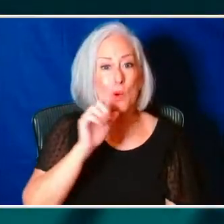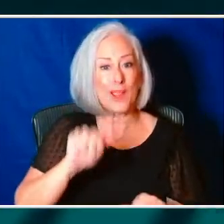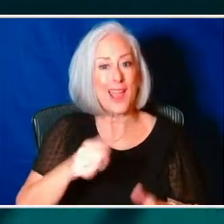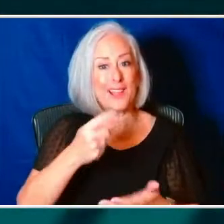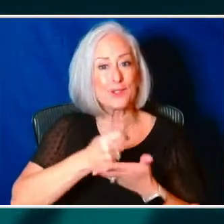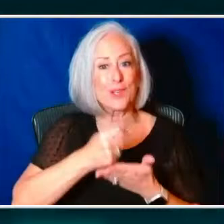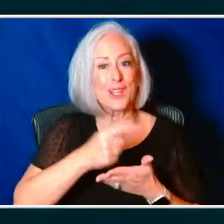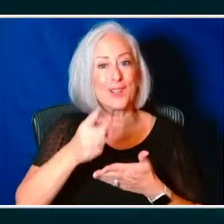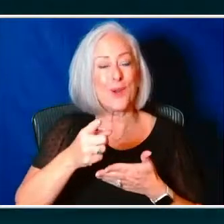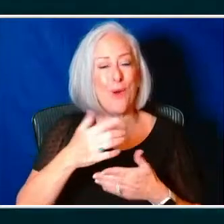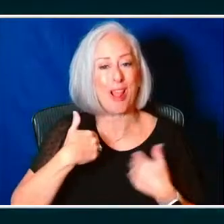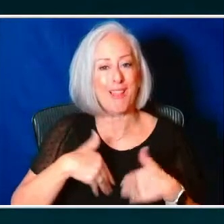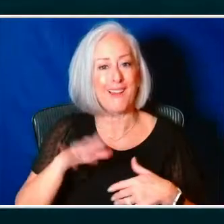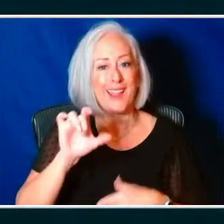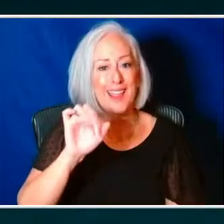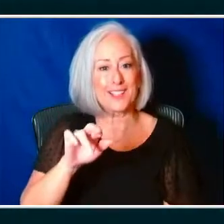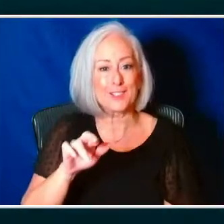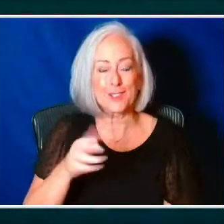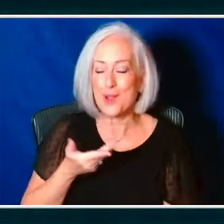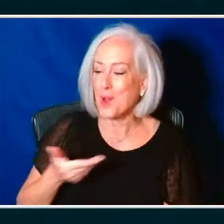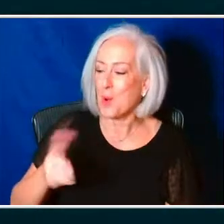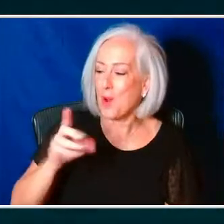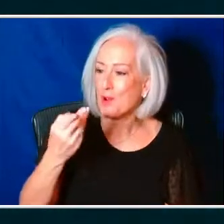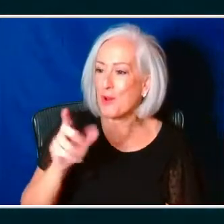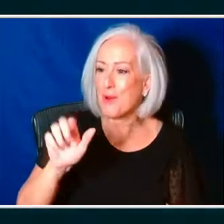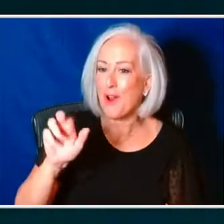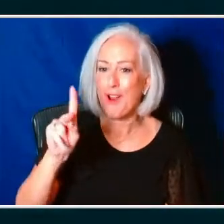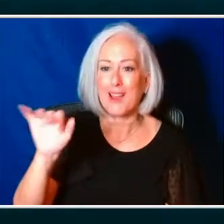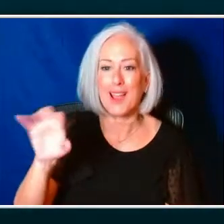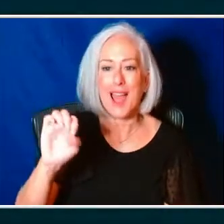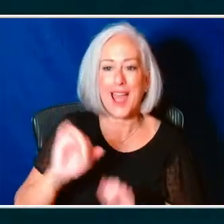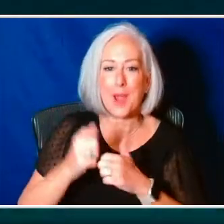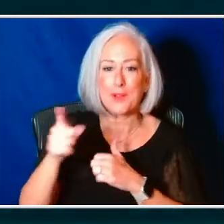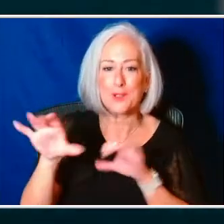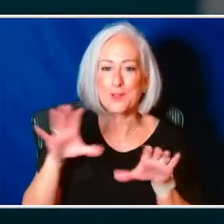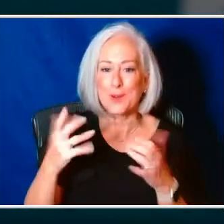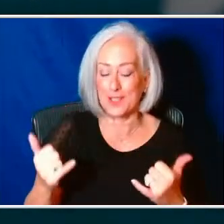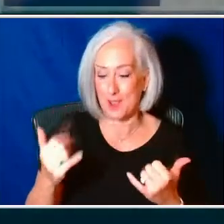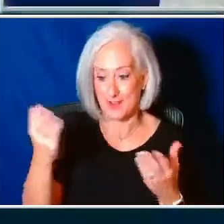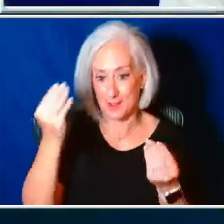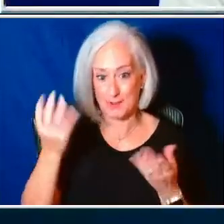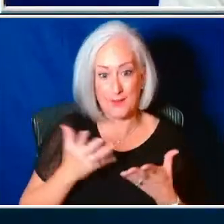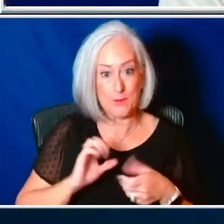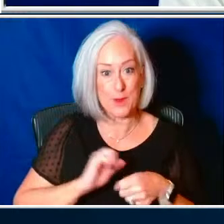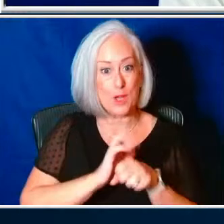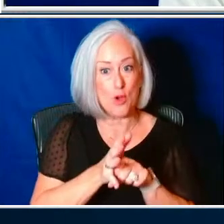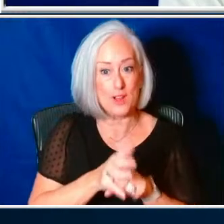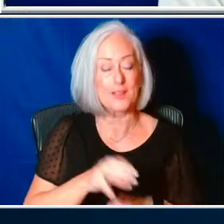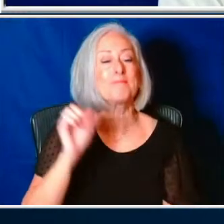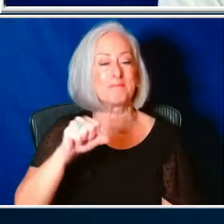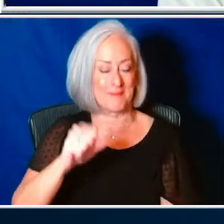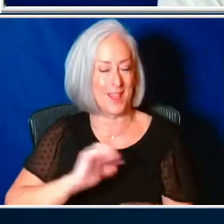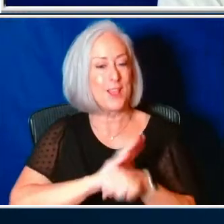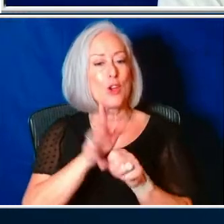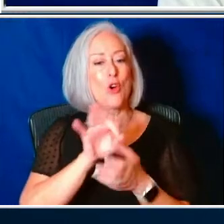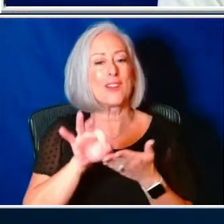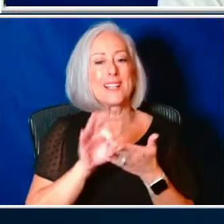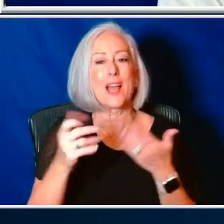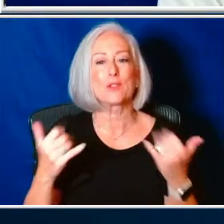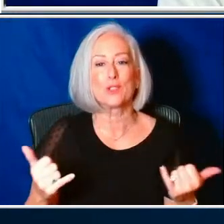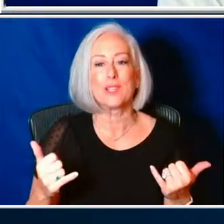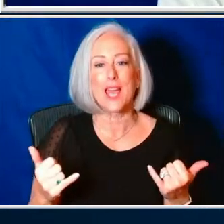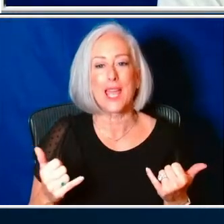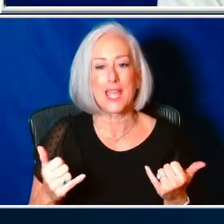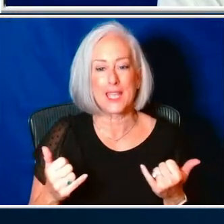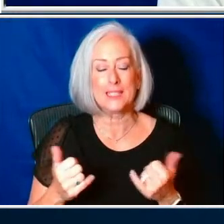to the nest there. How are you doing, sir? Good morning. I think you've got some numbers for us. Yeah, we have our COVID count today, and we were kind of going a little